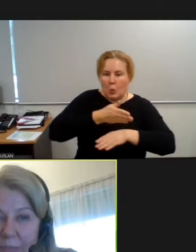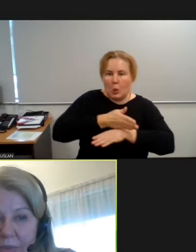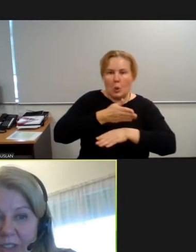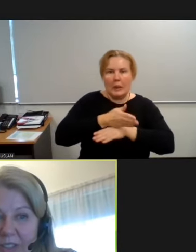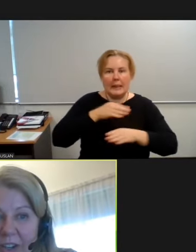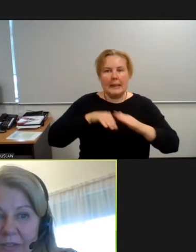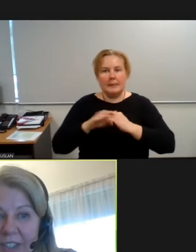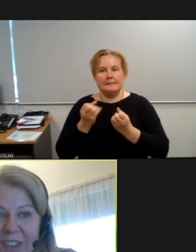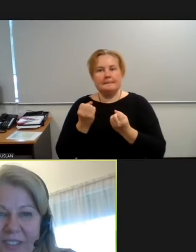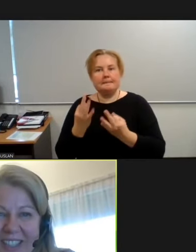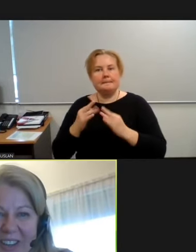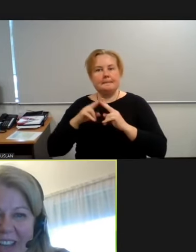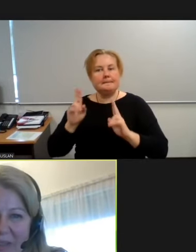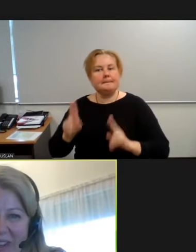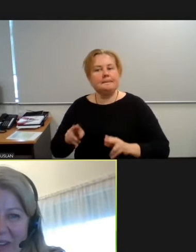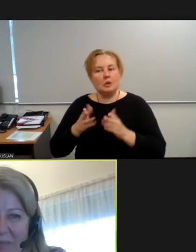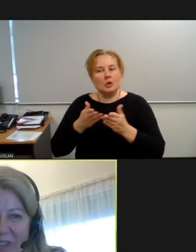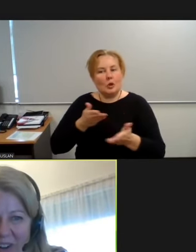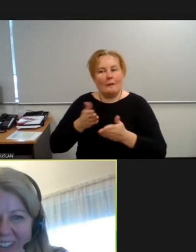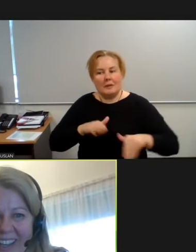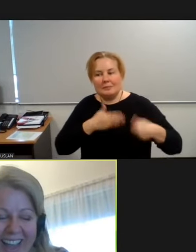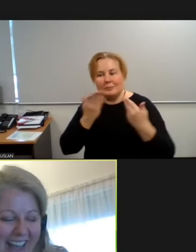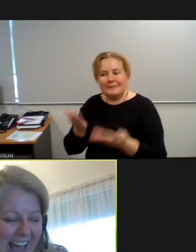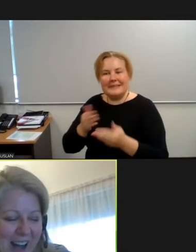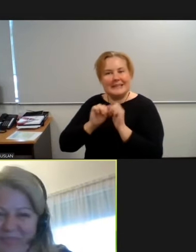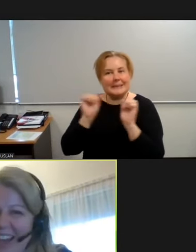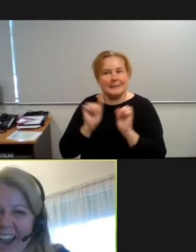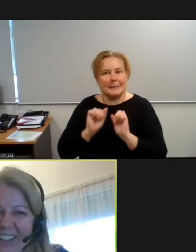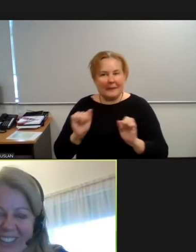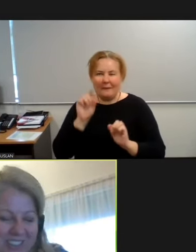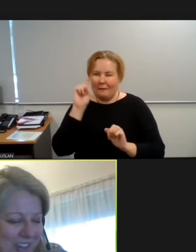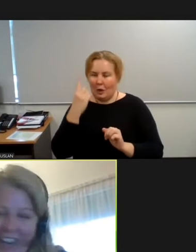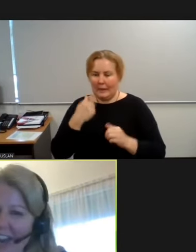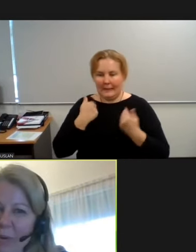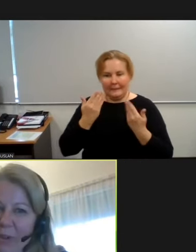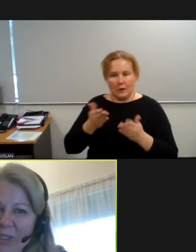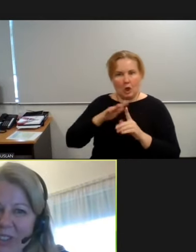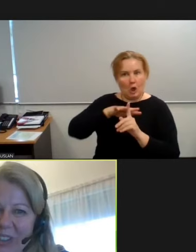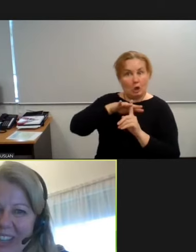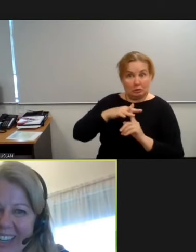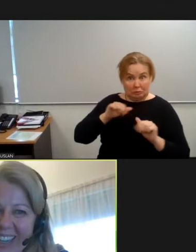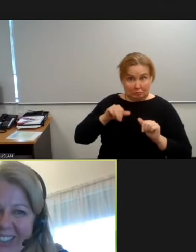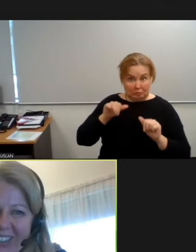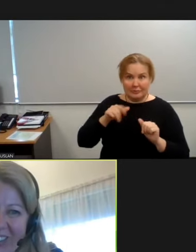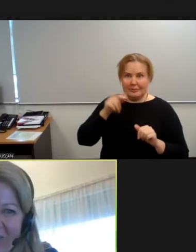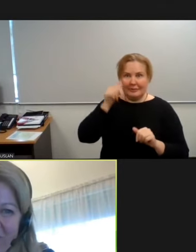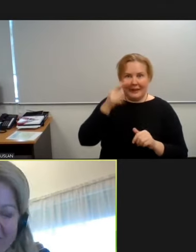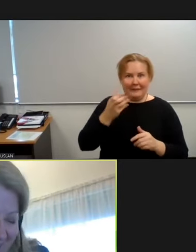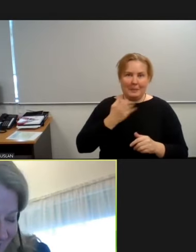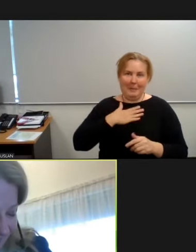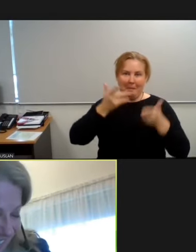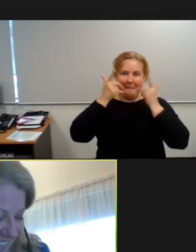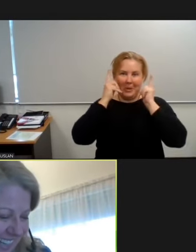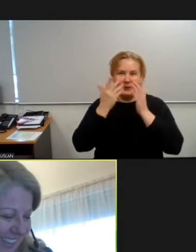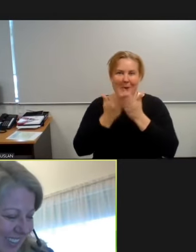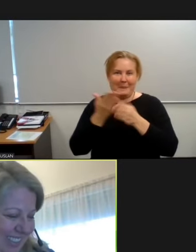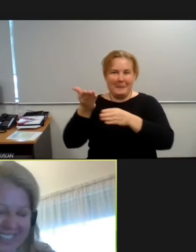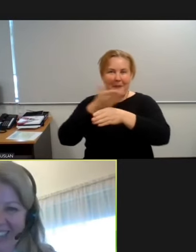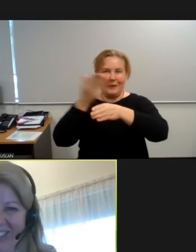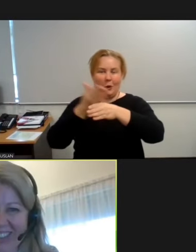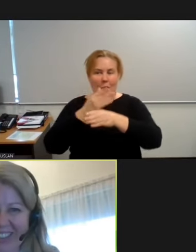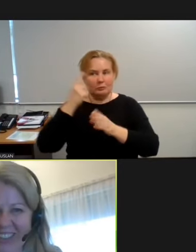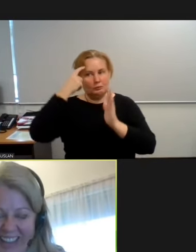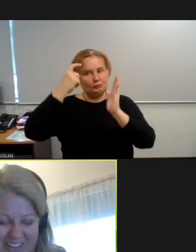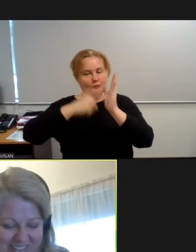in response to COVID. So if that's okay with you, Emma, I'll... Absolutely. And I do know you had my boss on earlier who